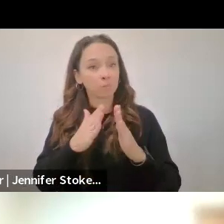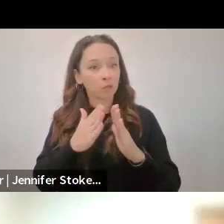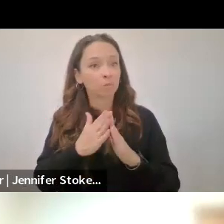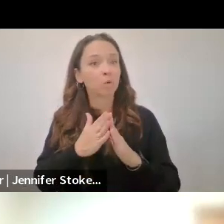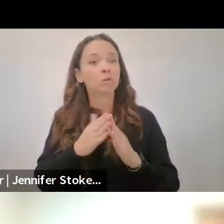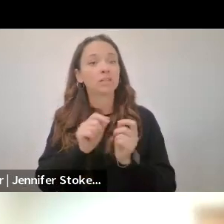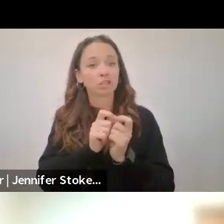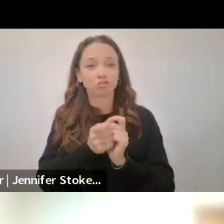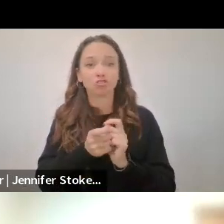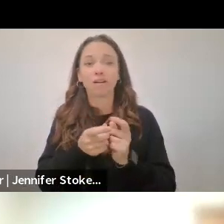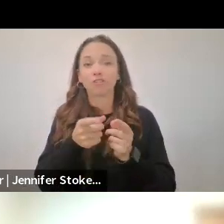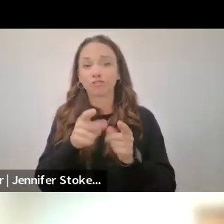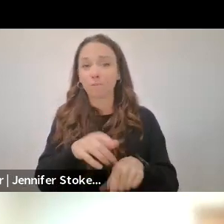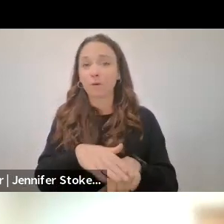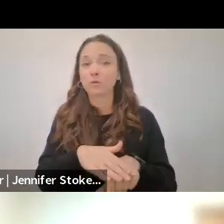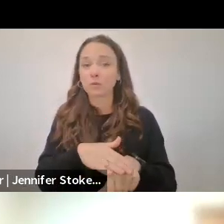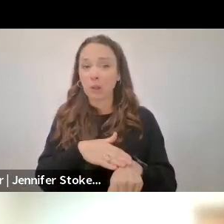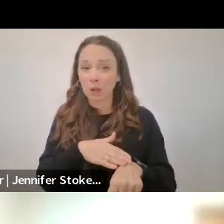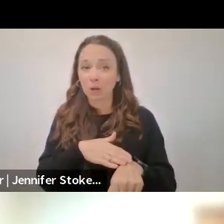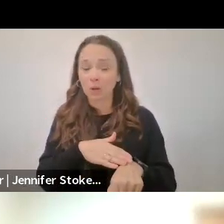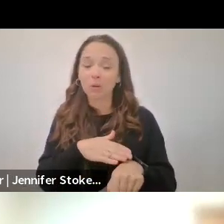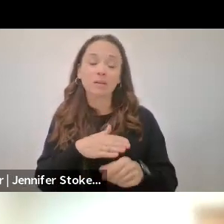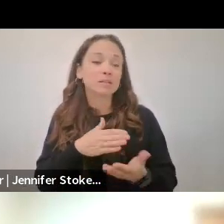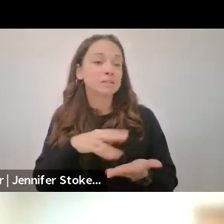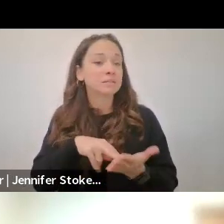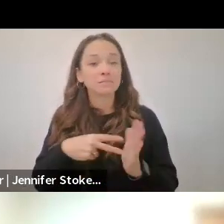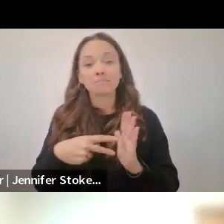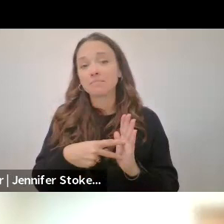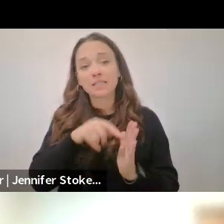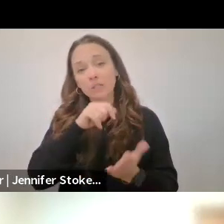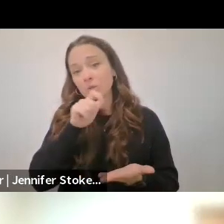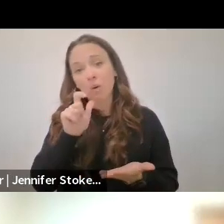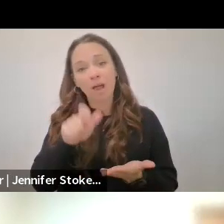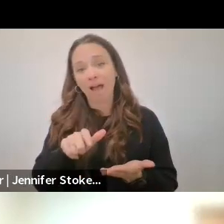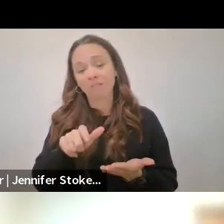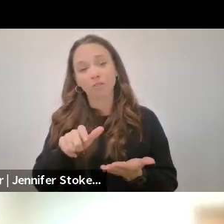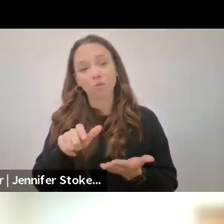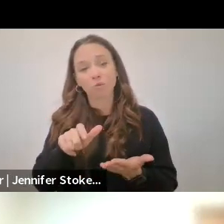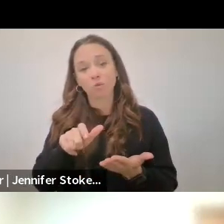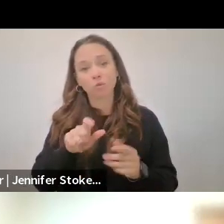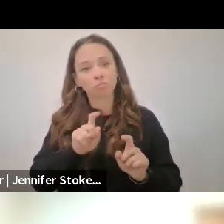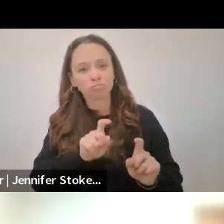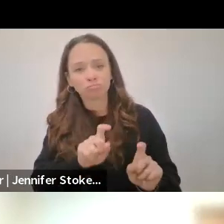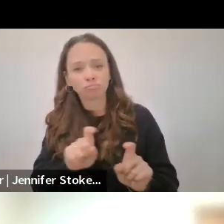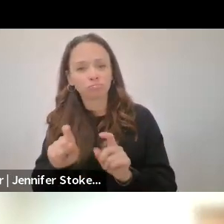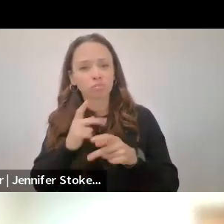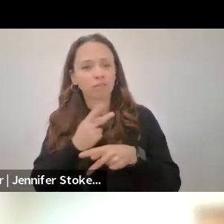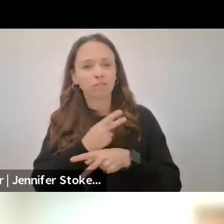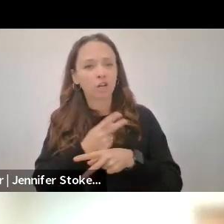And so, you don't necessarily have to survey who is in